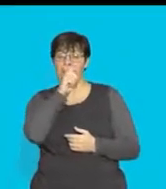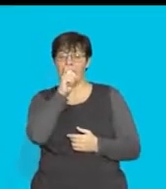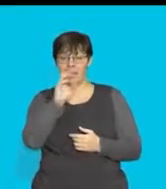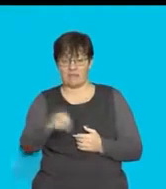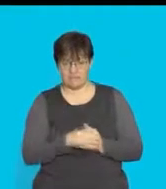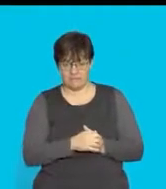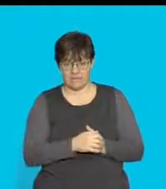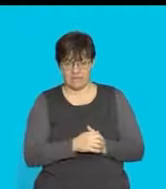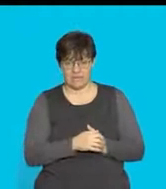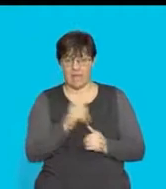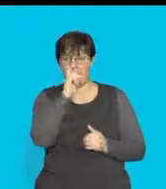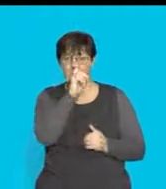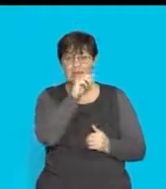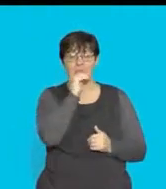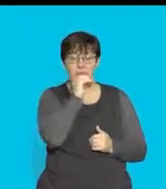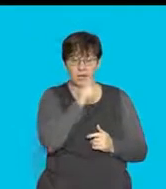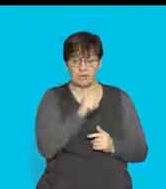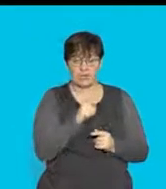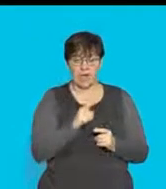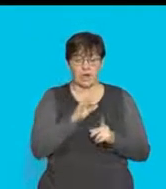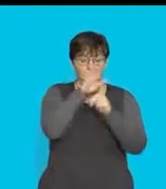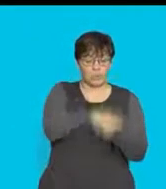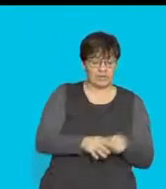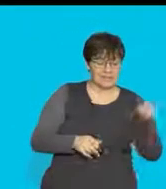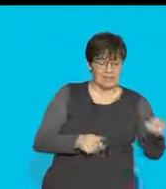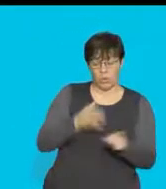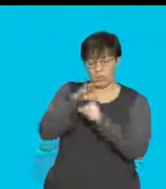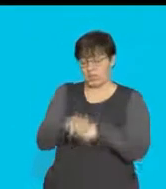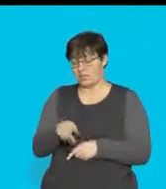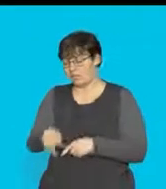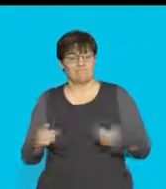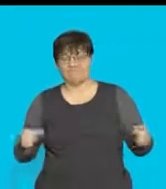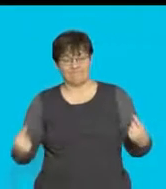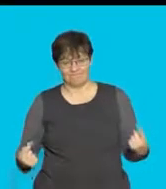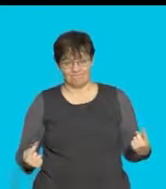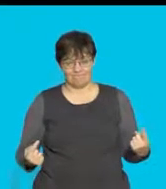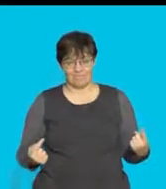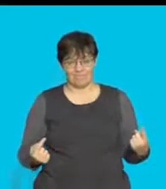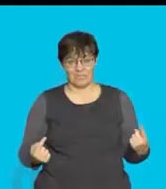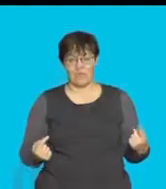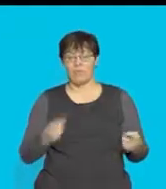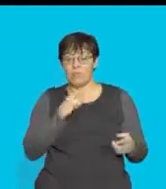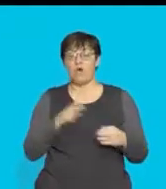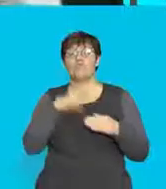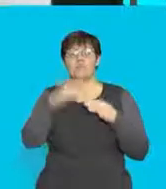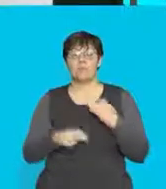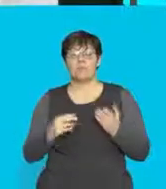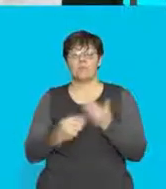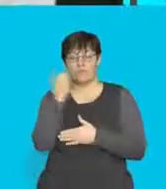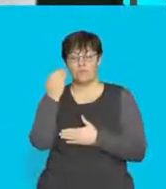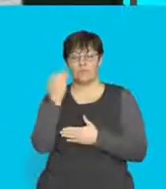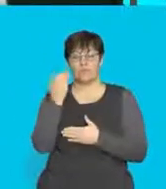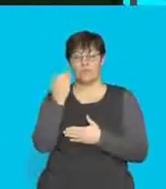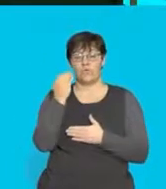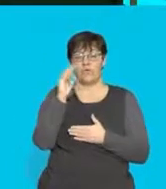pink. And pink means now we have an incomplete dominance of red over white, which results in a new